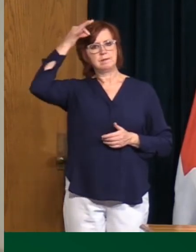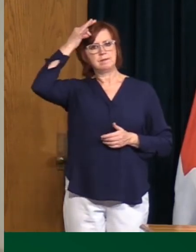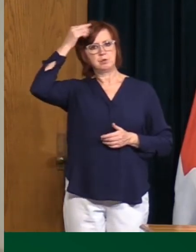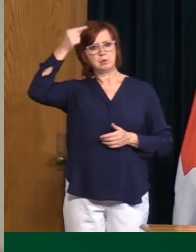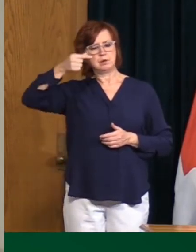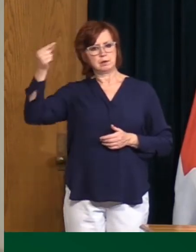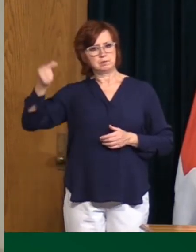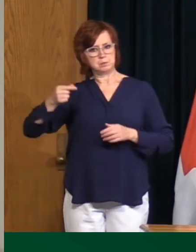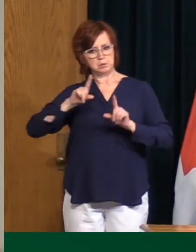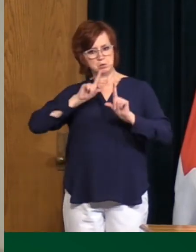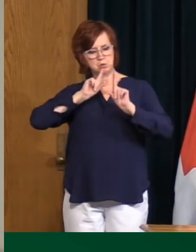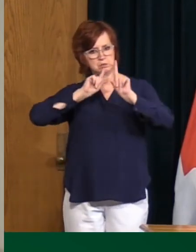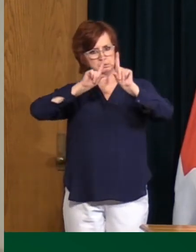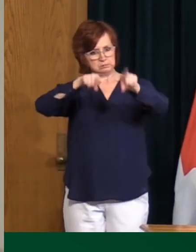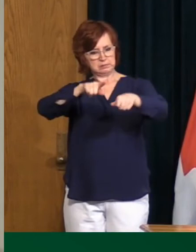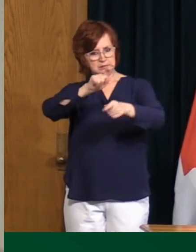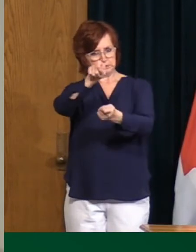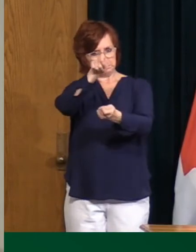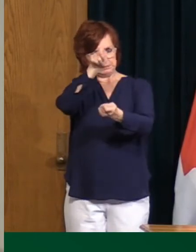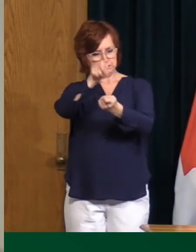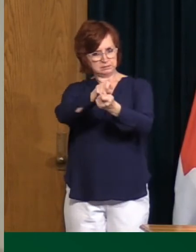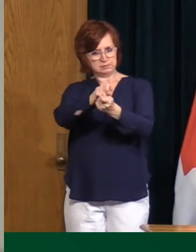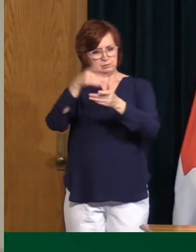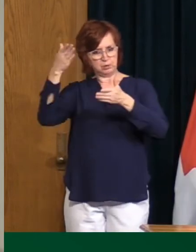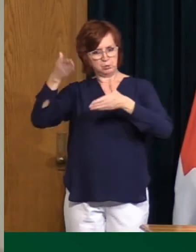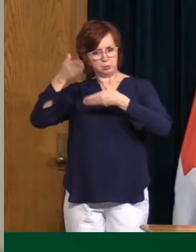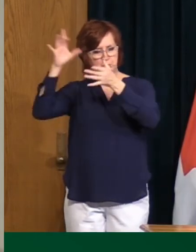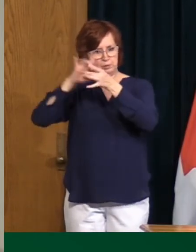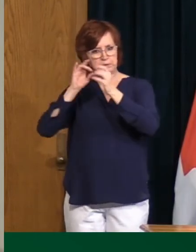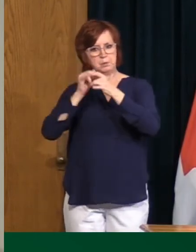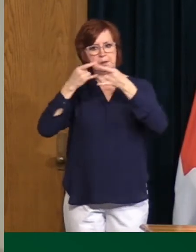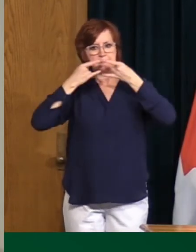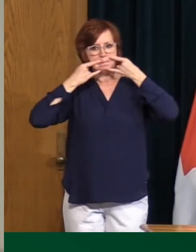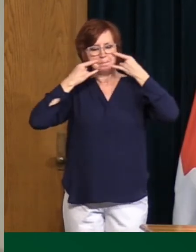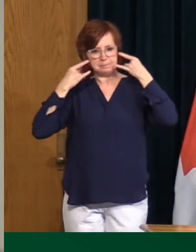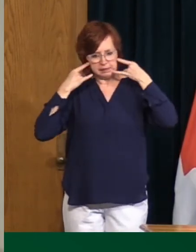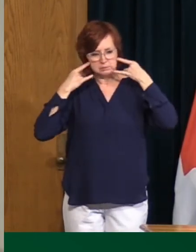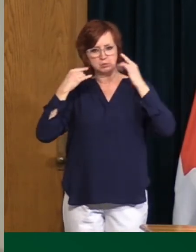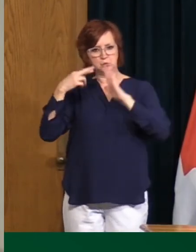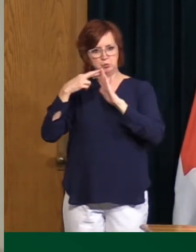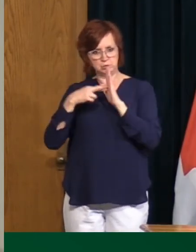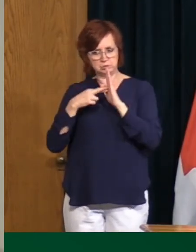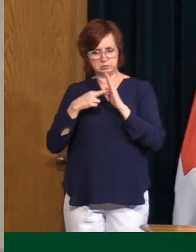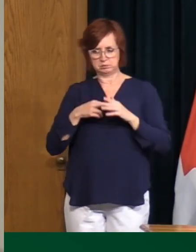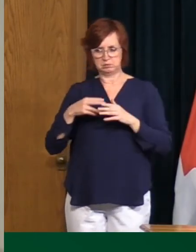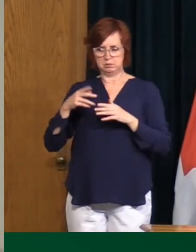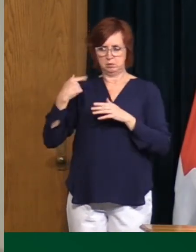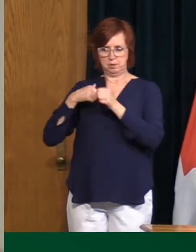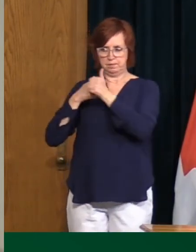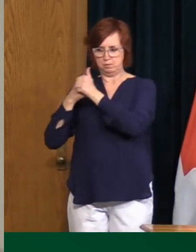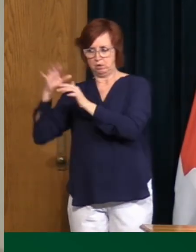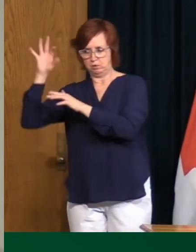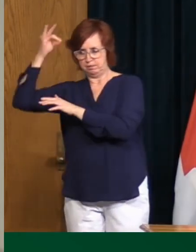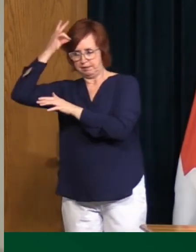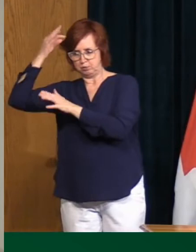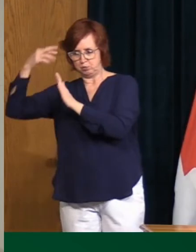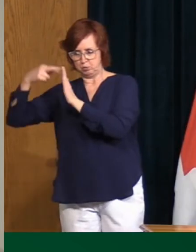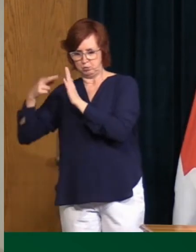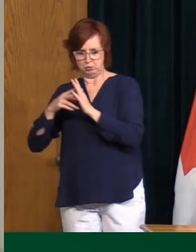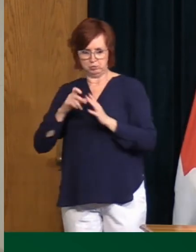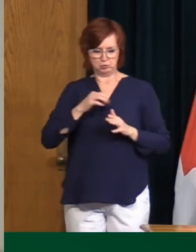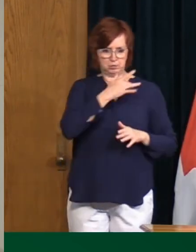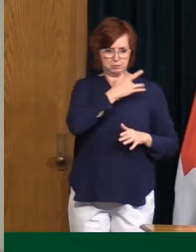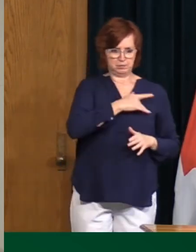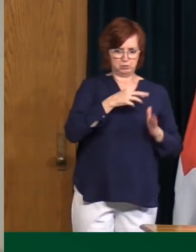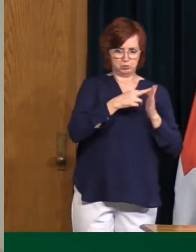here in Saskatchewan, do we follow that, or what should people be doing here in Saskatchewan based on that specific recommendation from Theresa